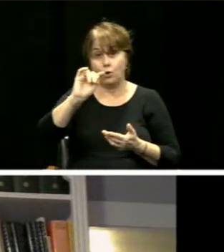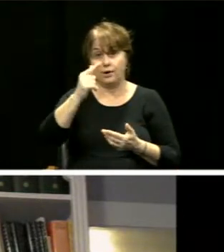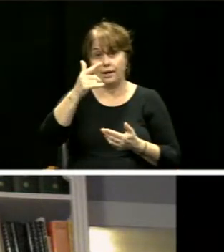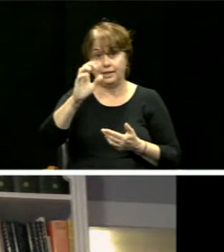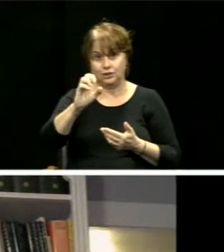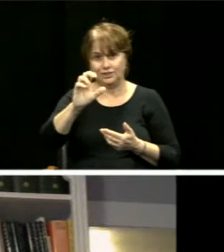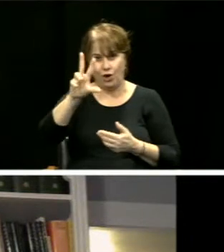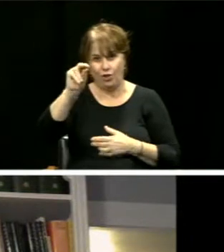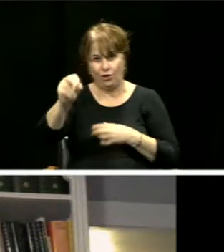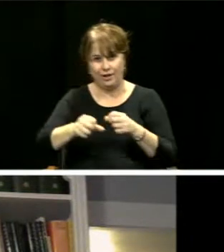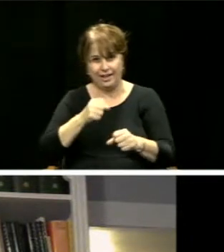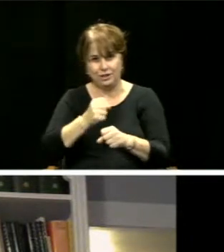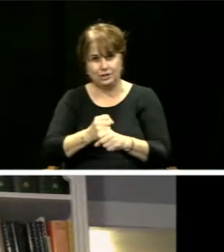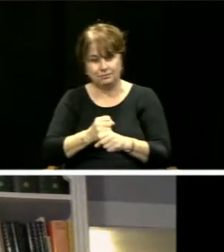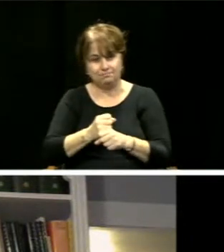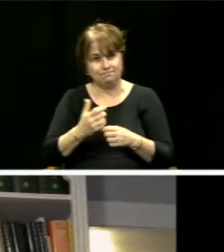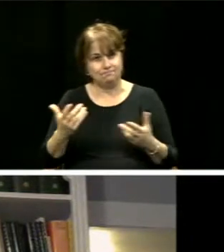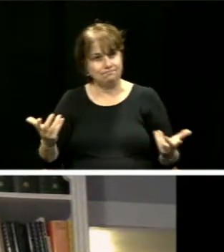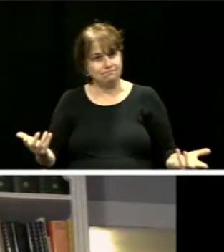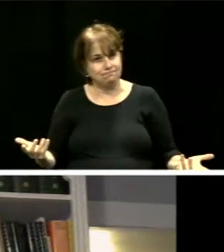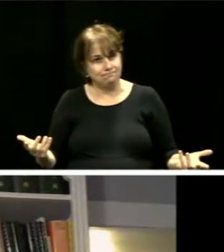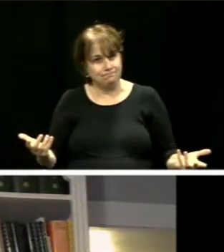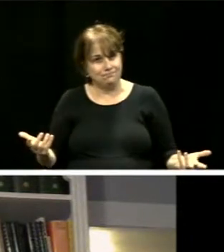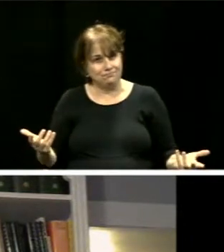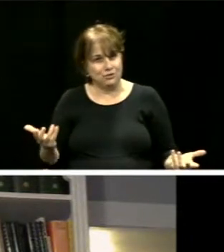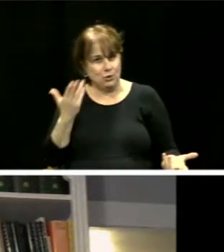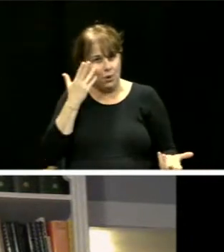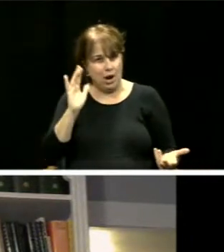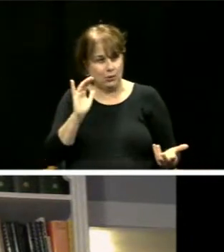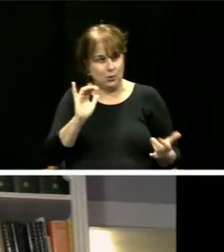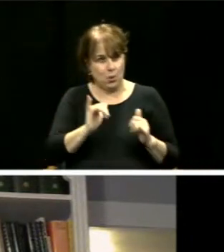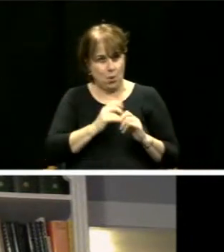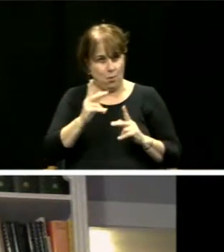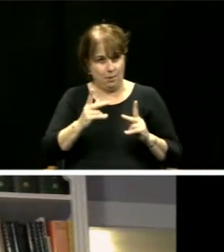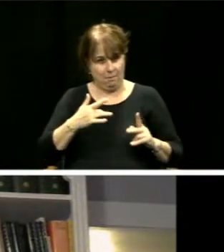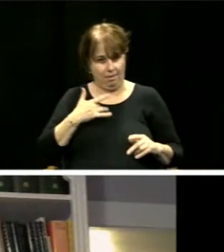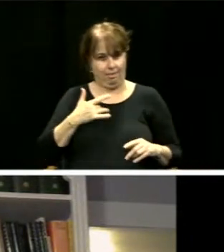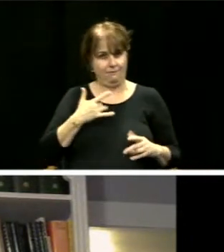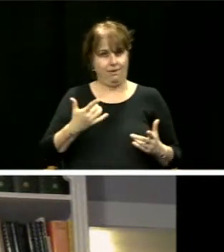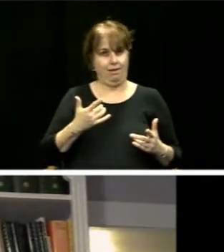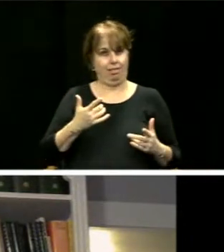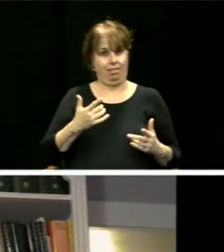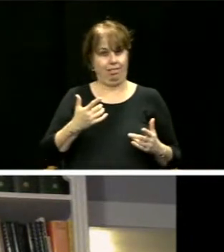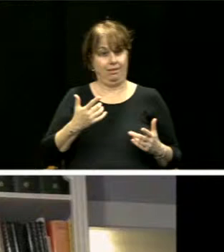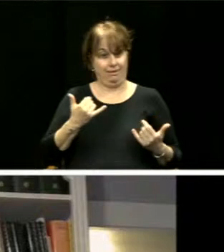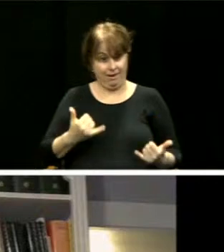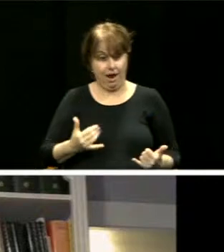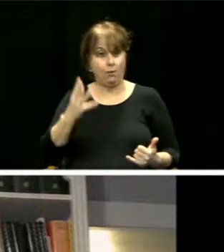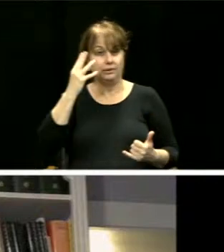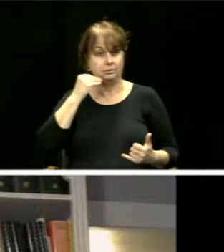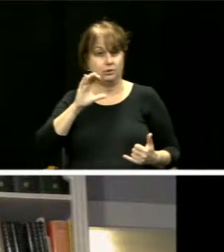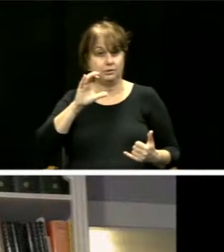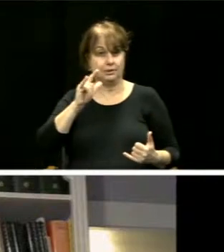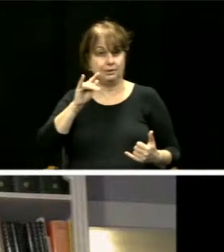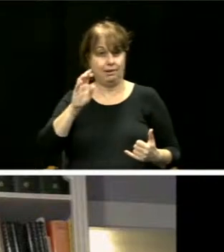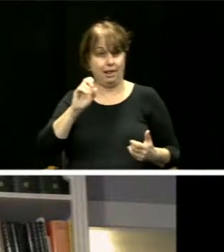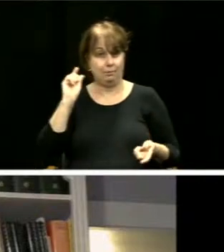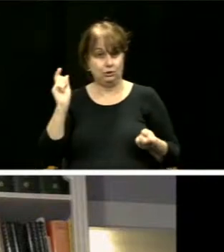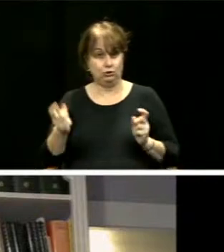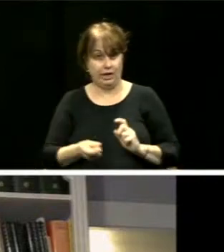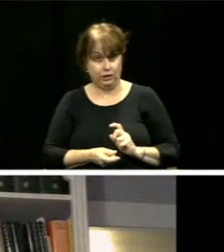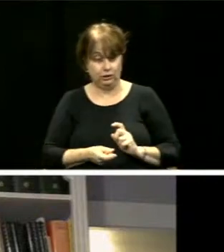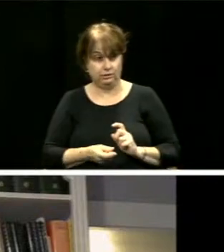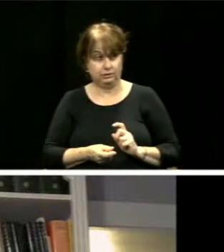I'm not sure anybody is reassured in these times of climate change, et cetera, that our